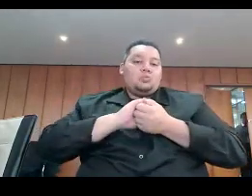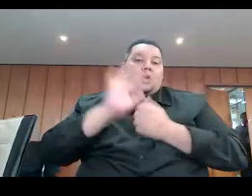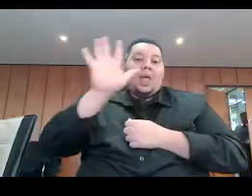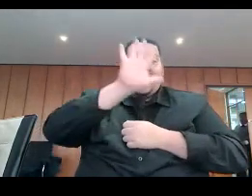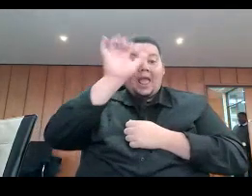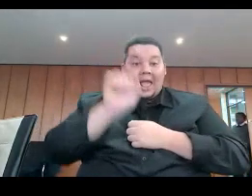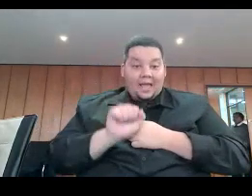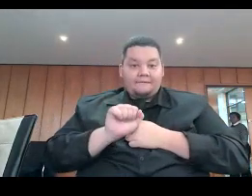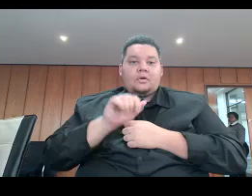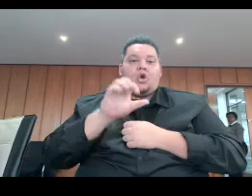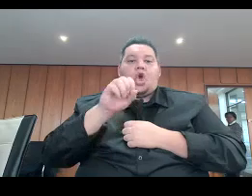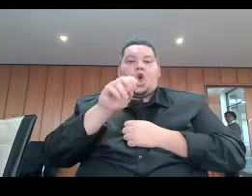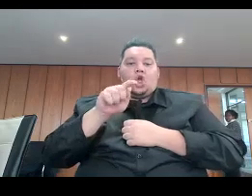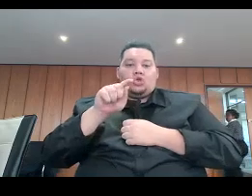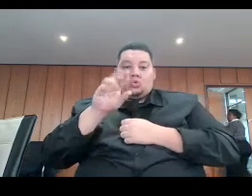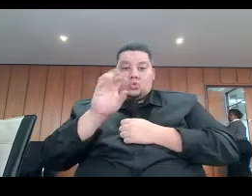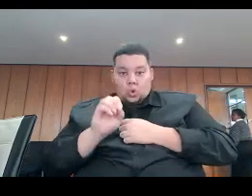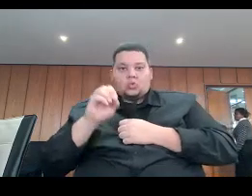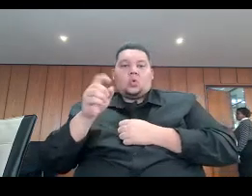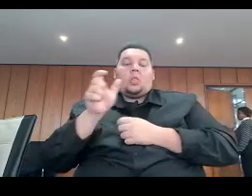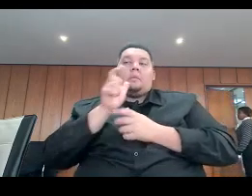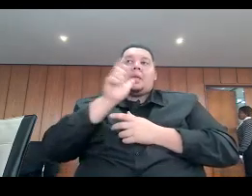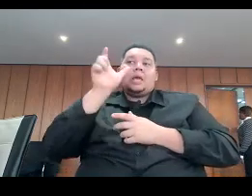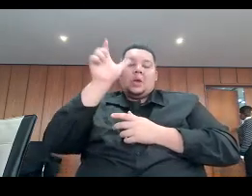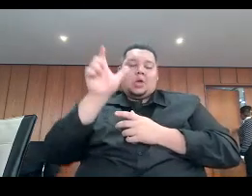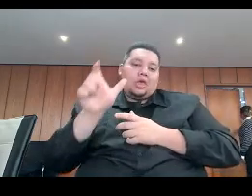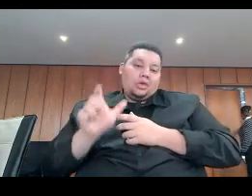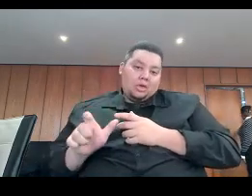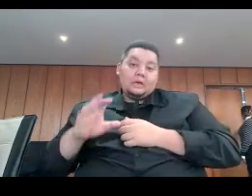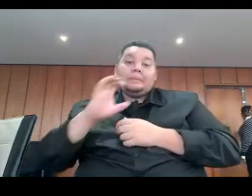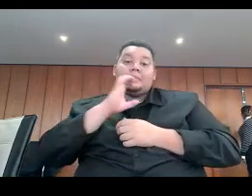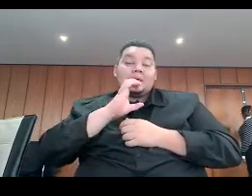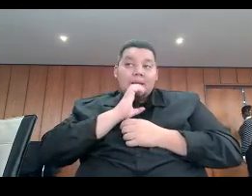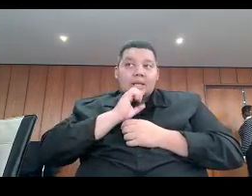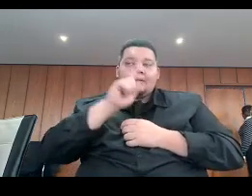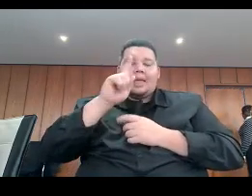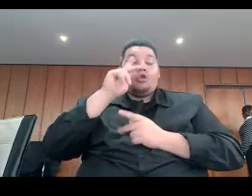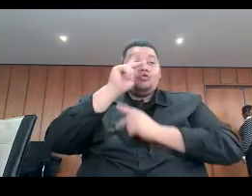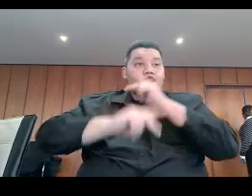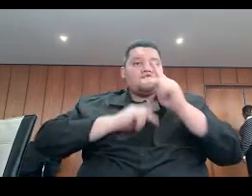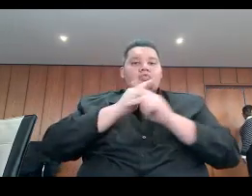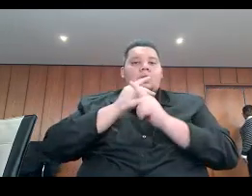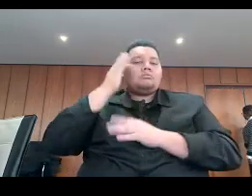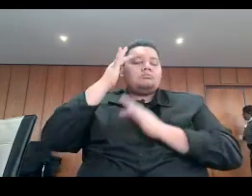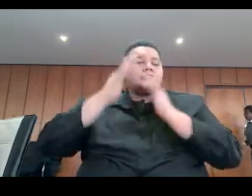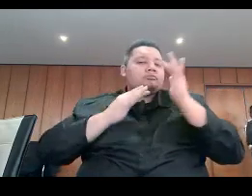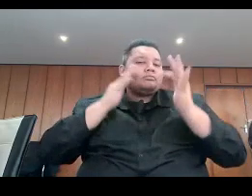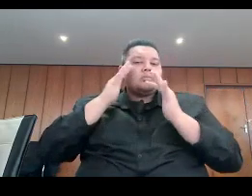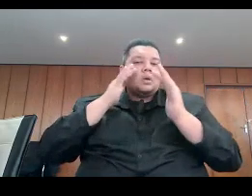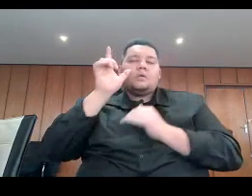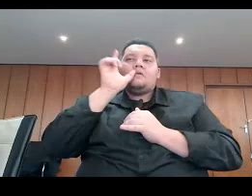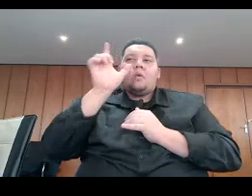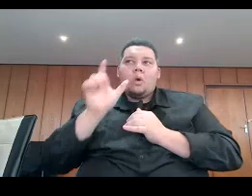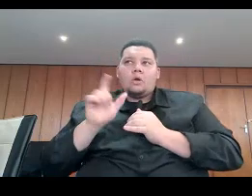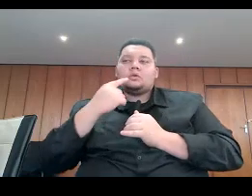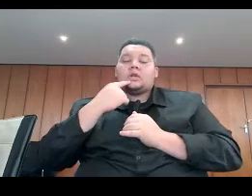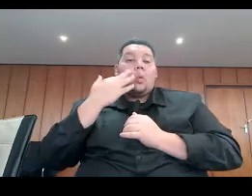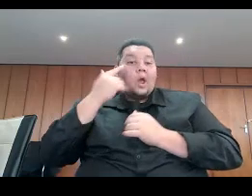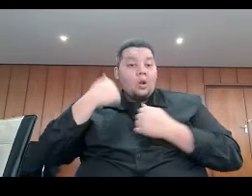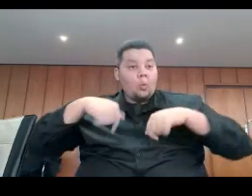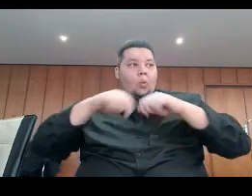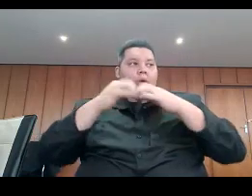African ontoepistemology, so all the big words, meaning that they're rethinking about the worldview that we take when we